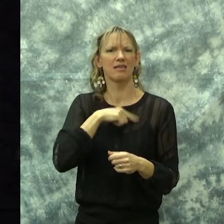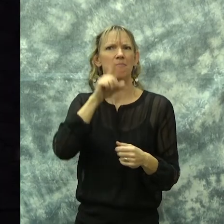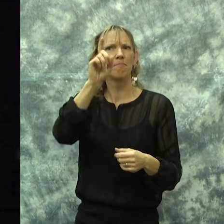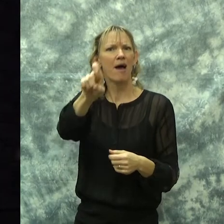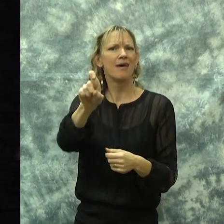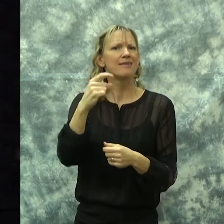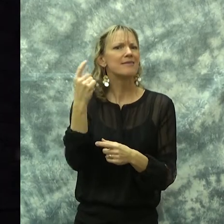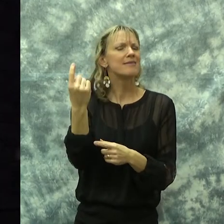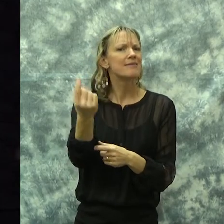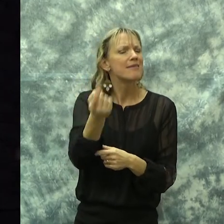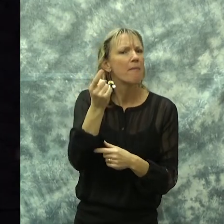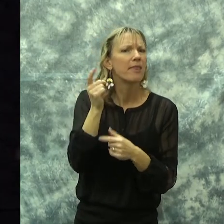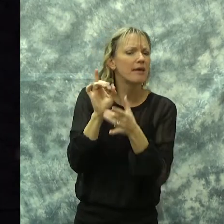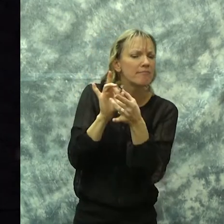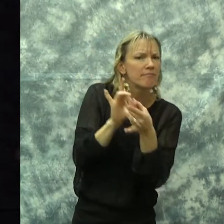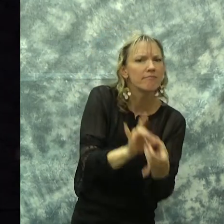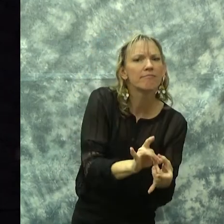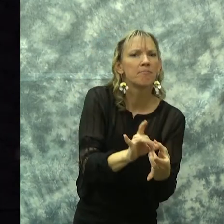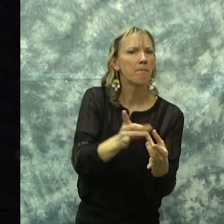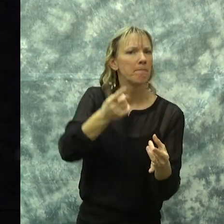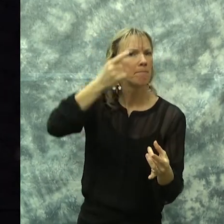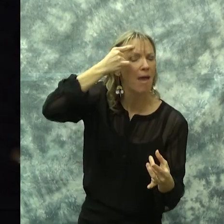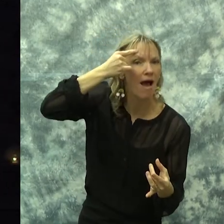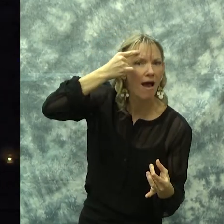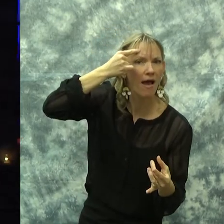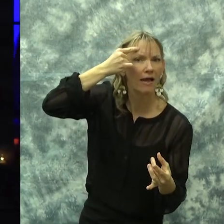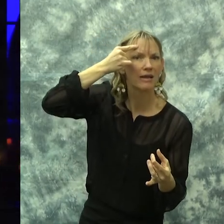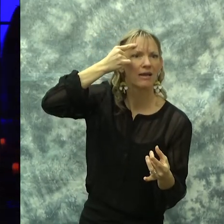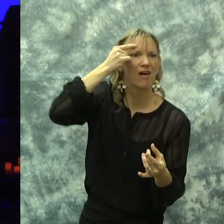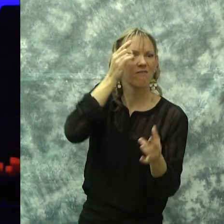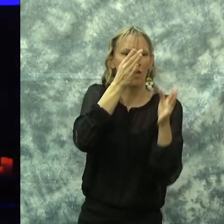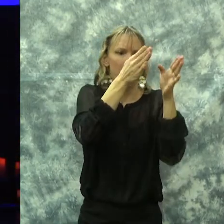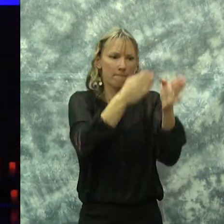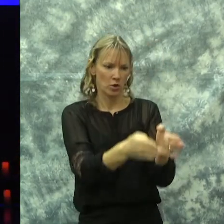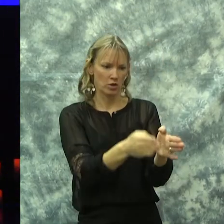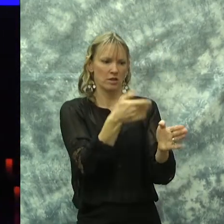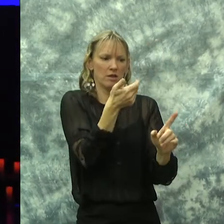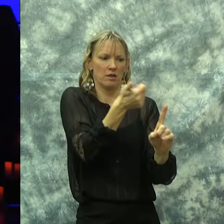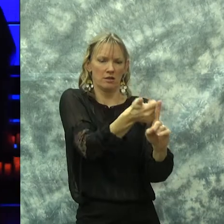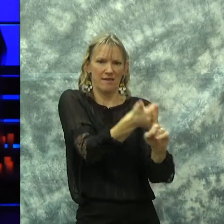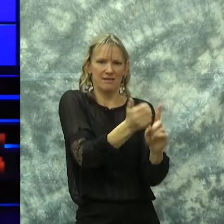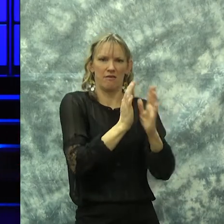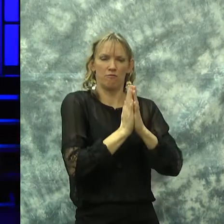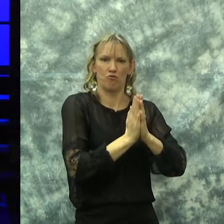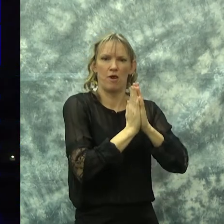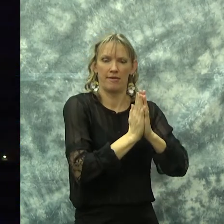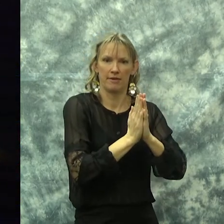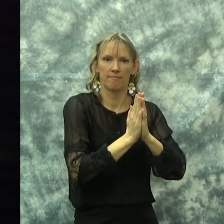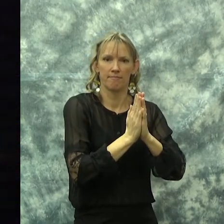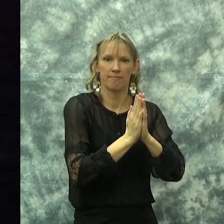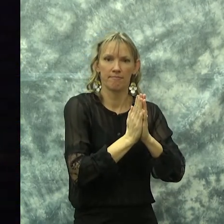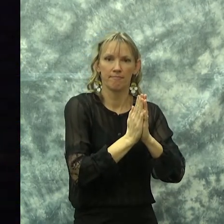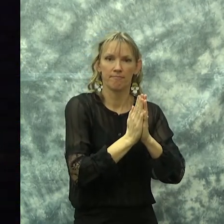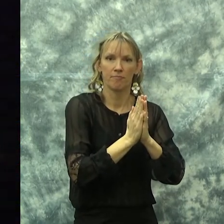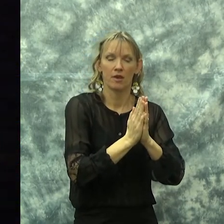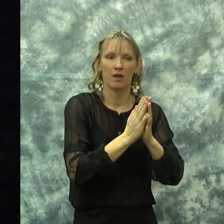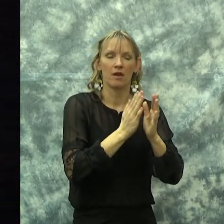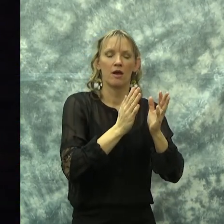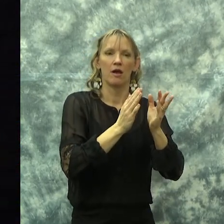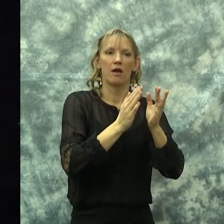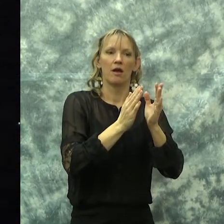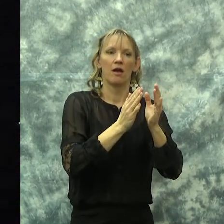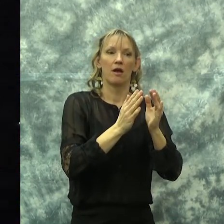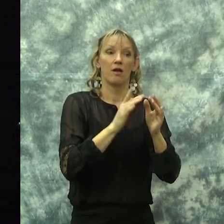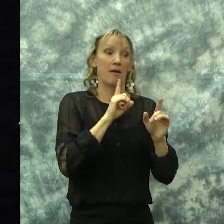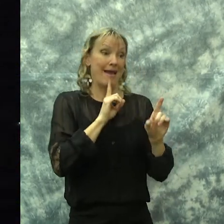have something to do with the mind of the person praying. That answered prayer must